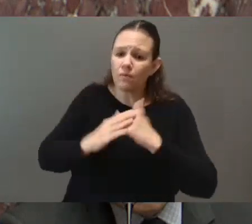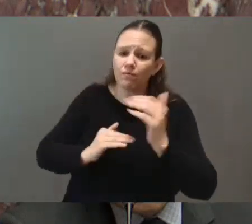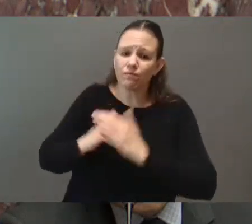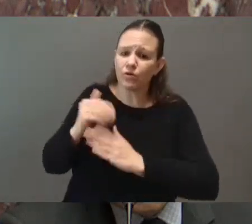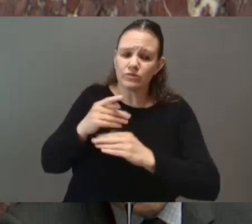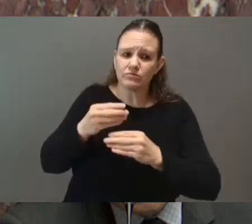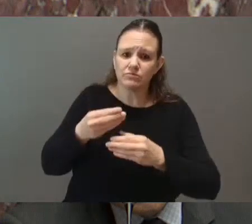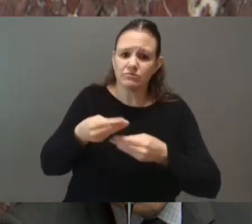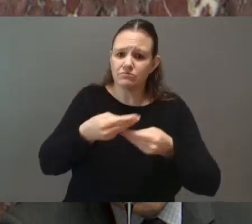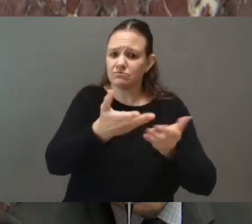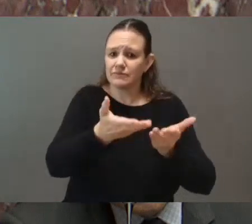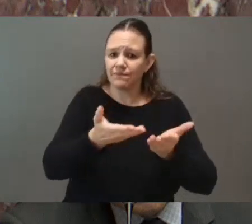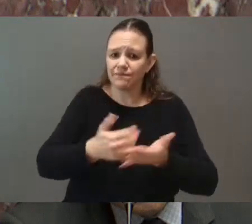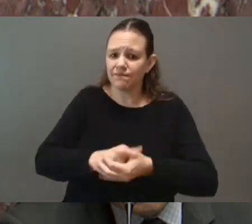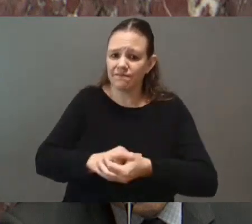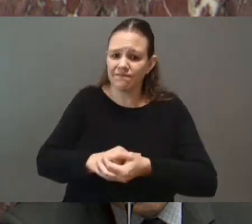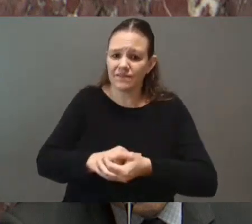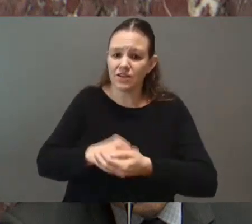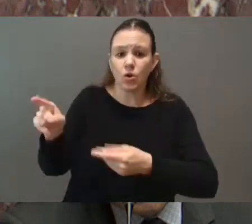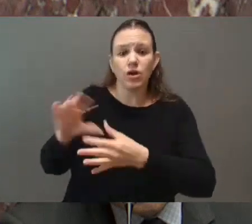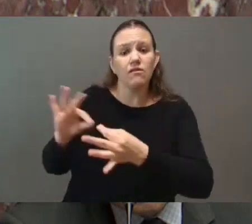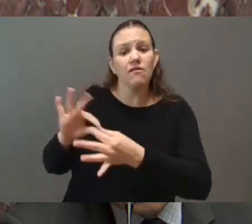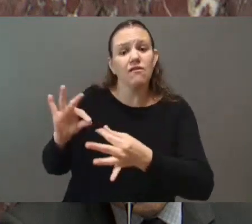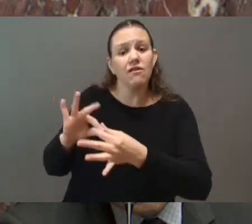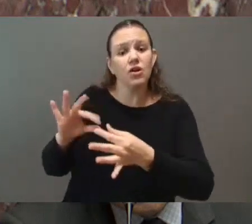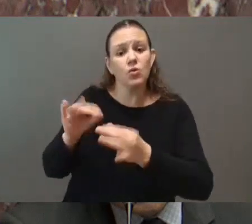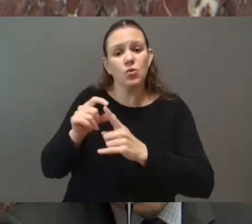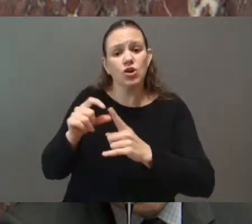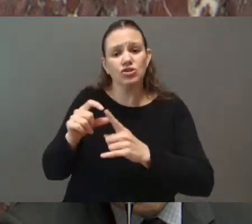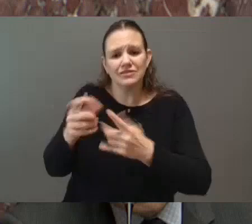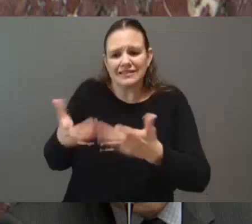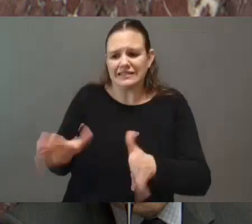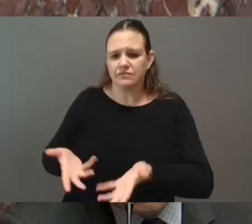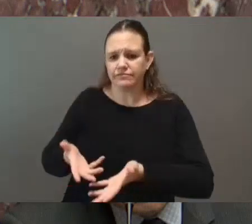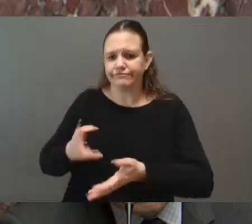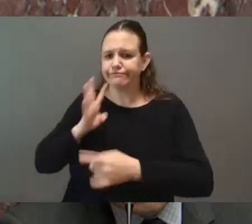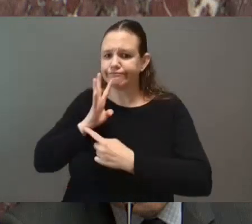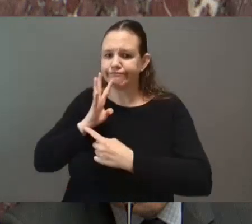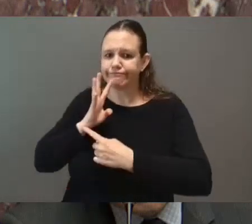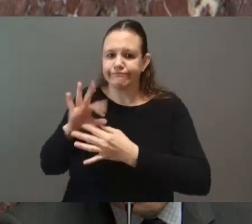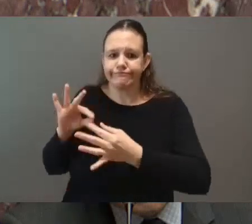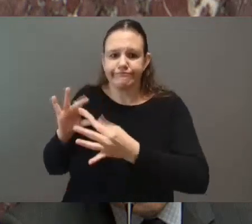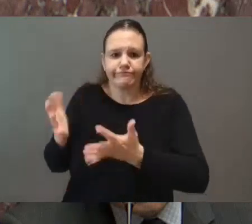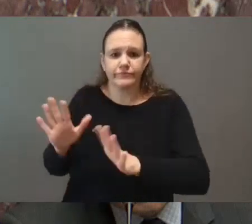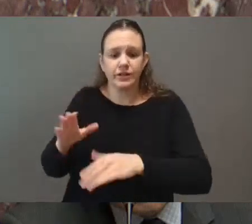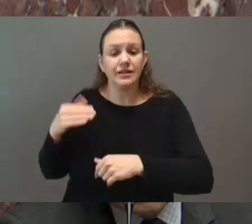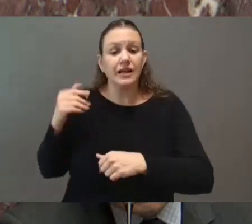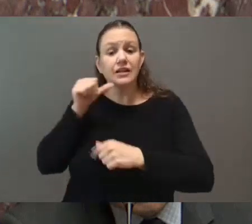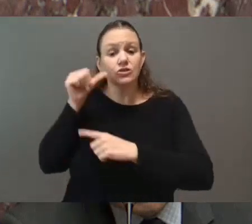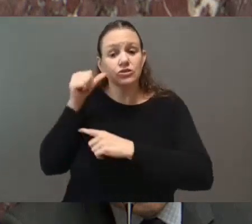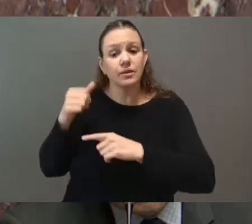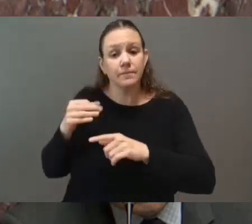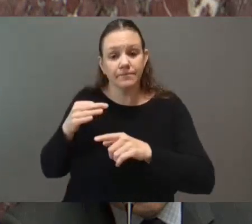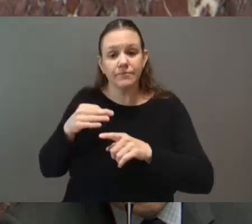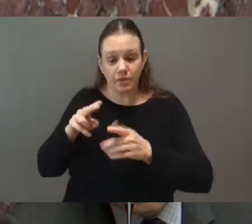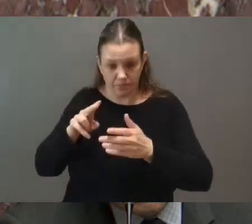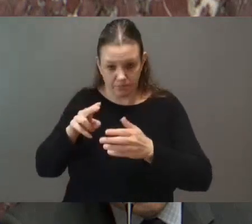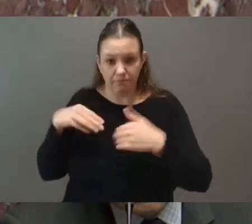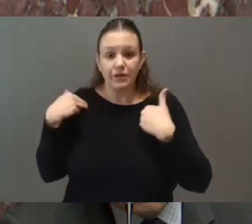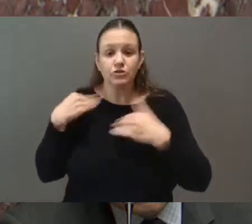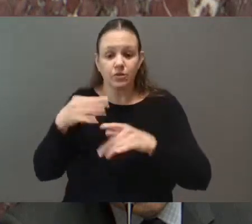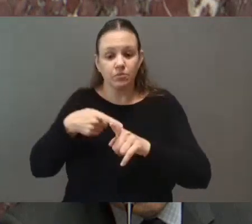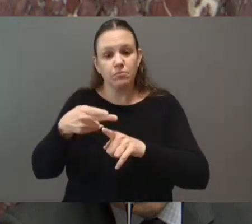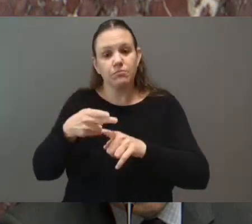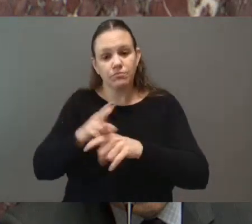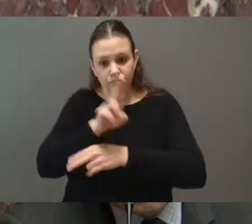for cover when she had an opportunity to answer these questions. The Minister of Post-Secondary Education